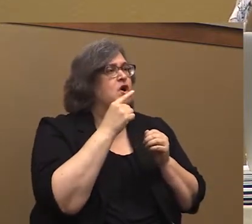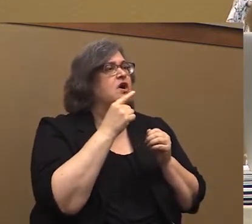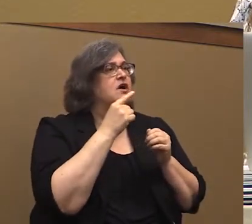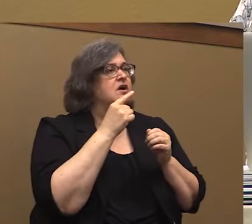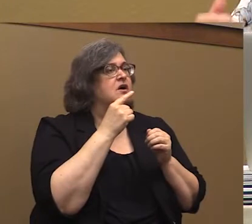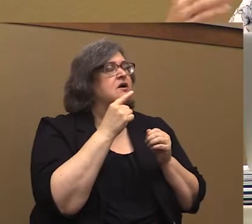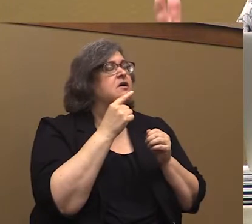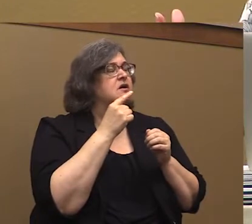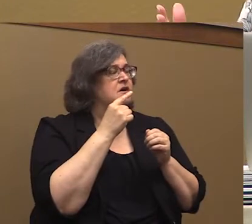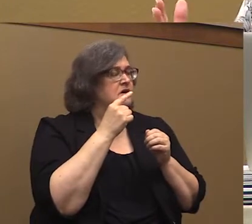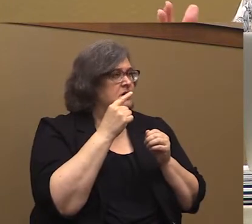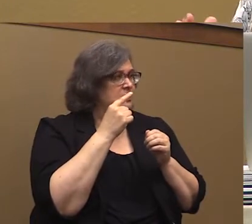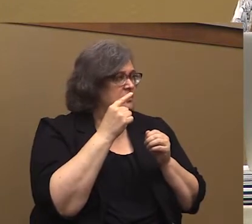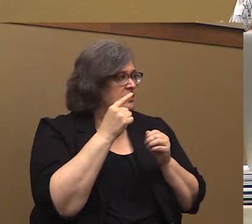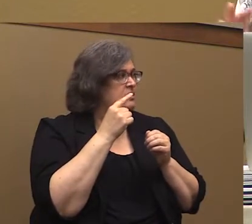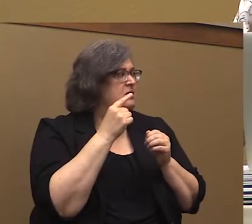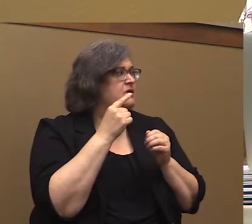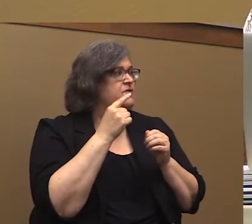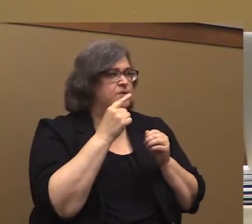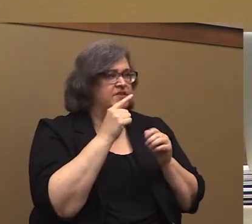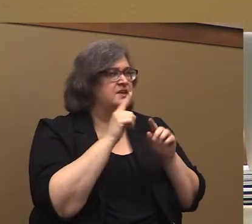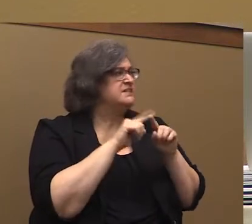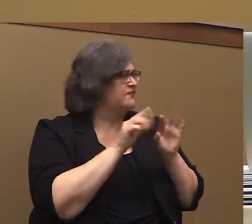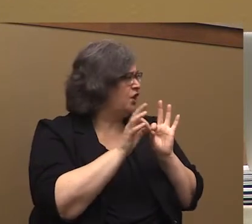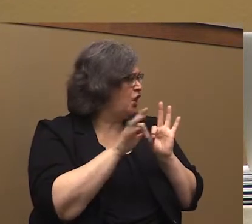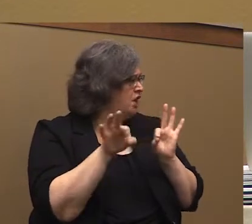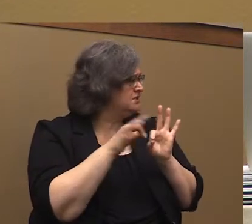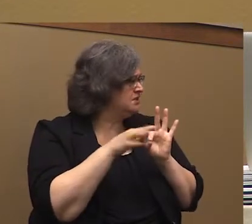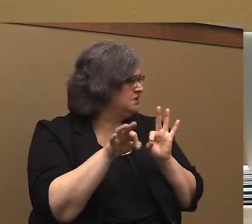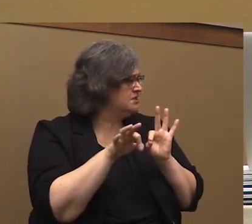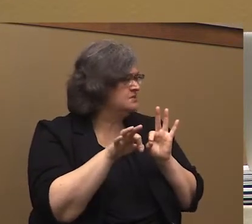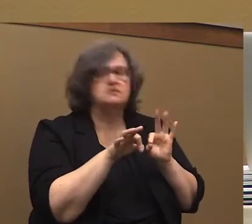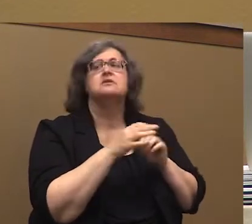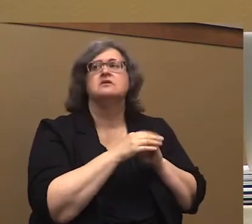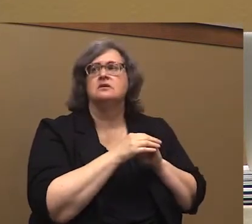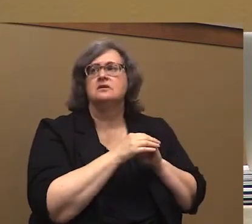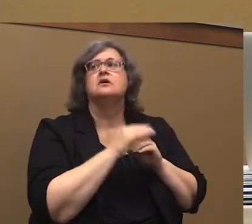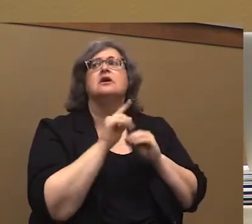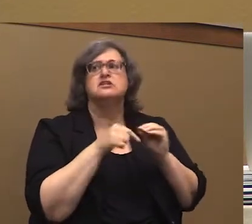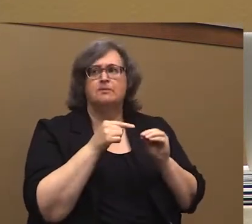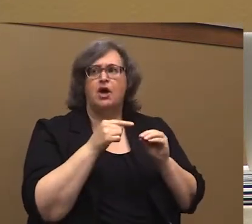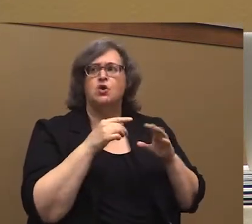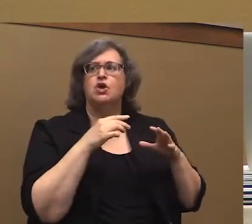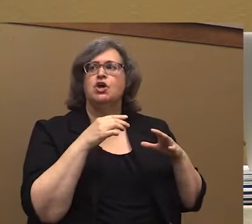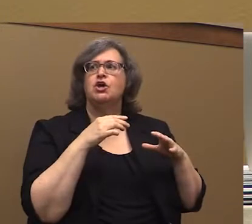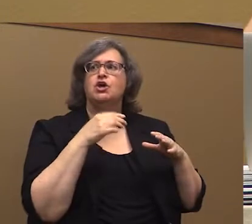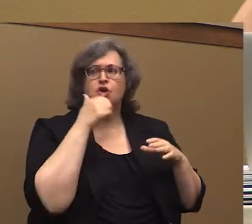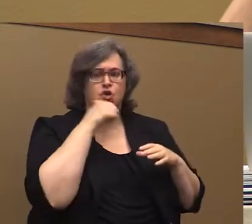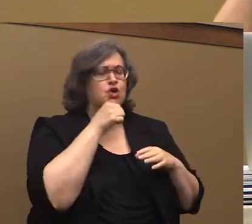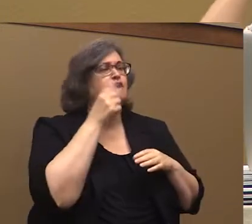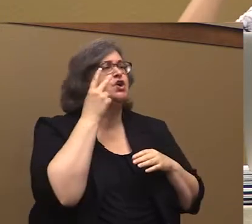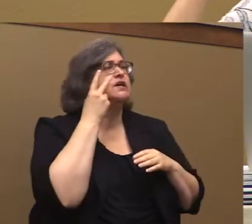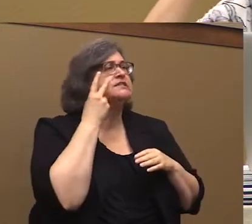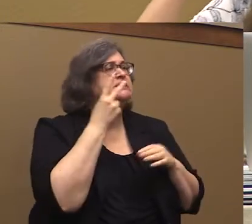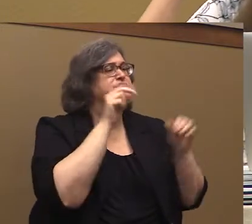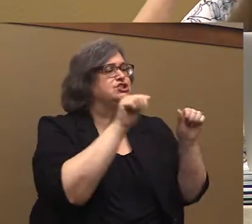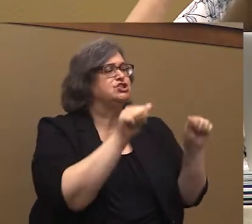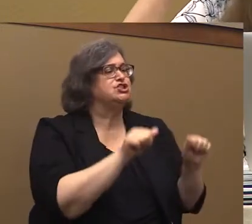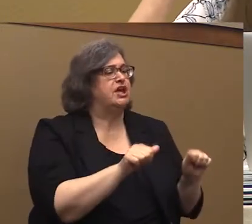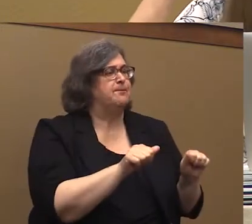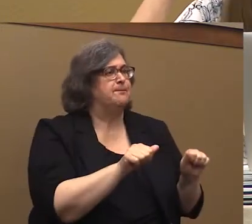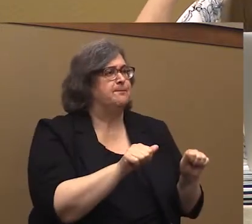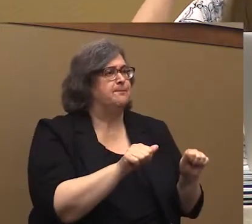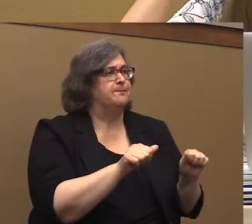clauses, like thought that, felt that. And in that, it's about a little girl, and she sees a